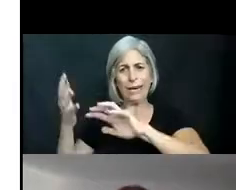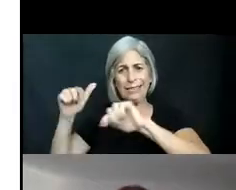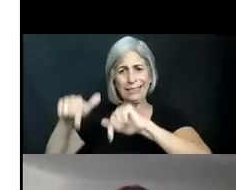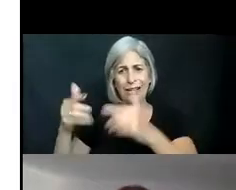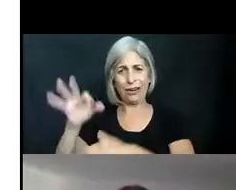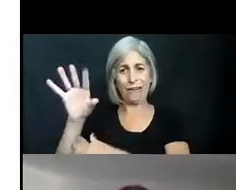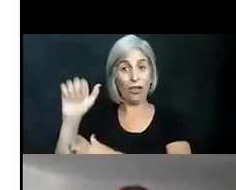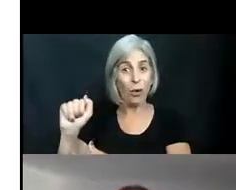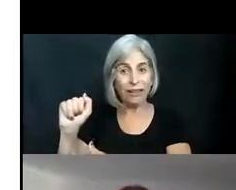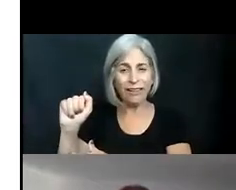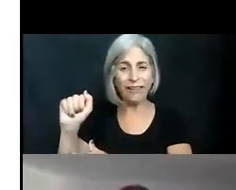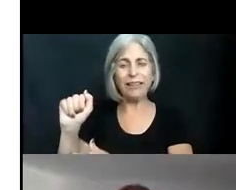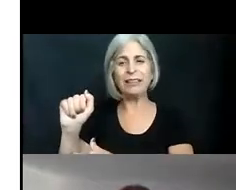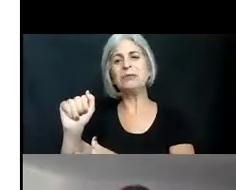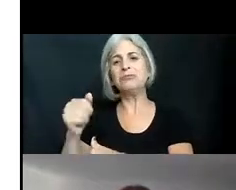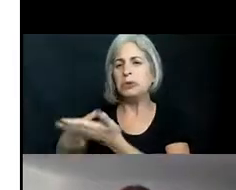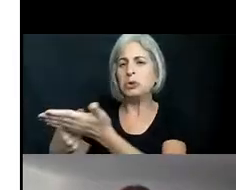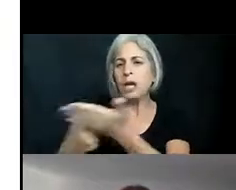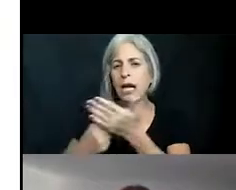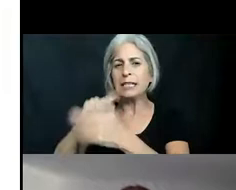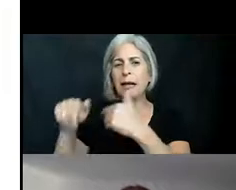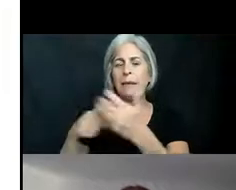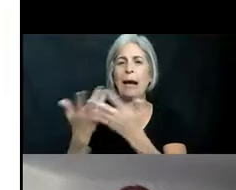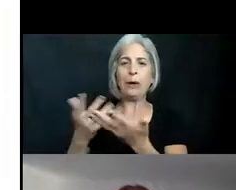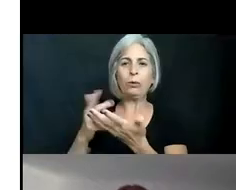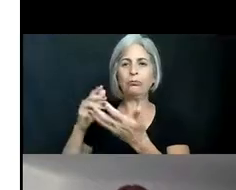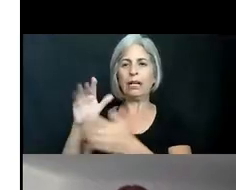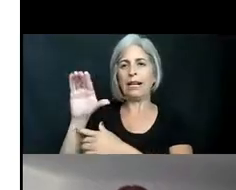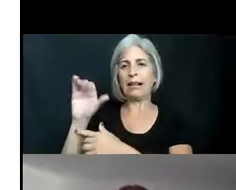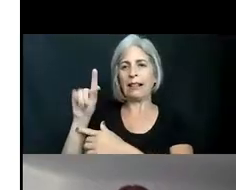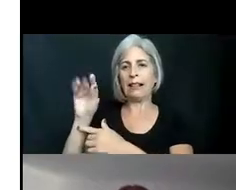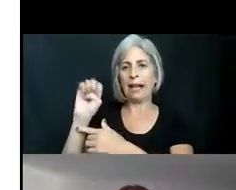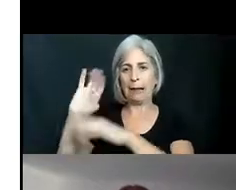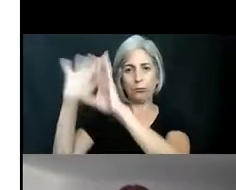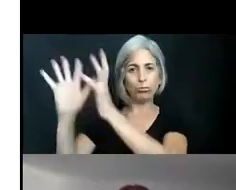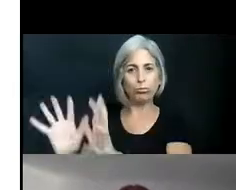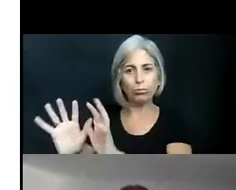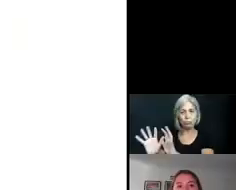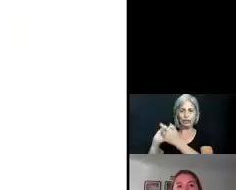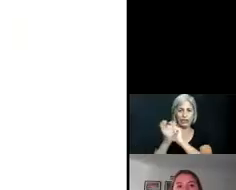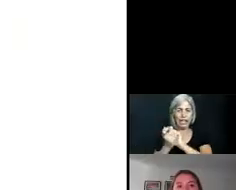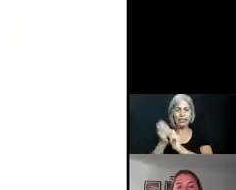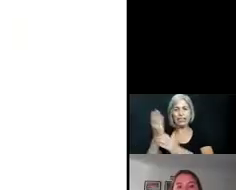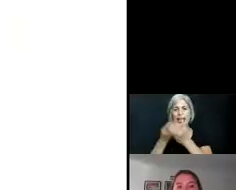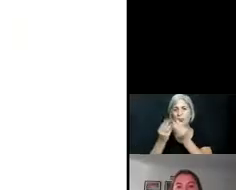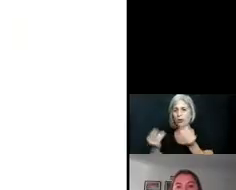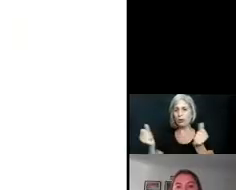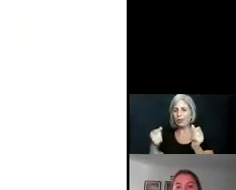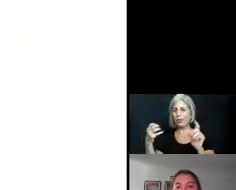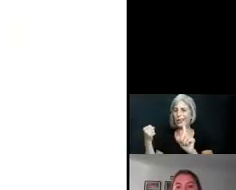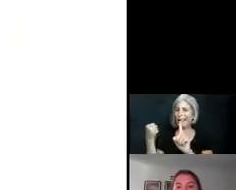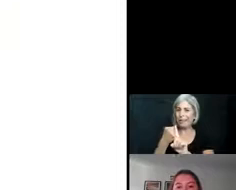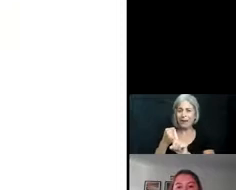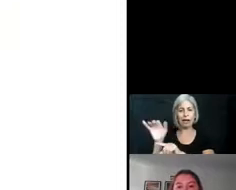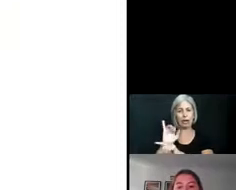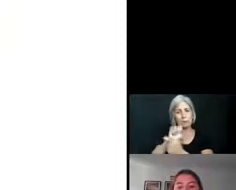we're going to talk a little bit about the basics of climate change and some solutions and impacts specifically